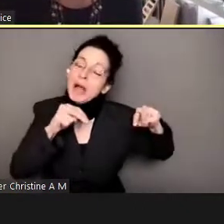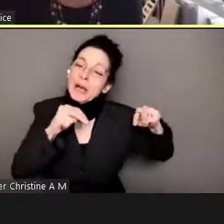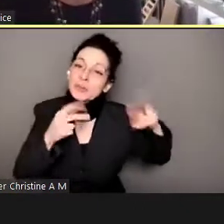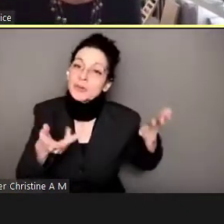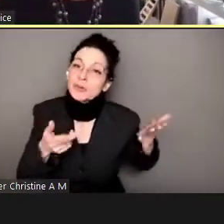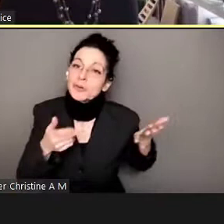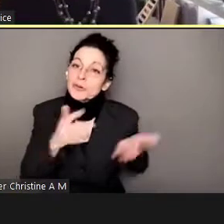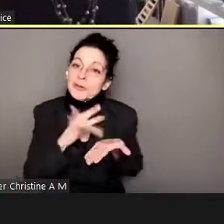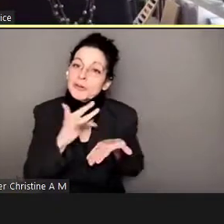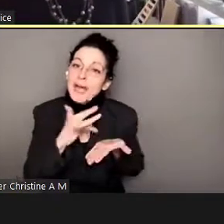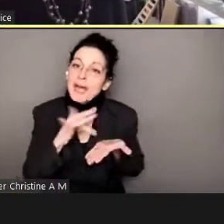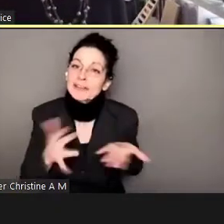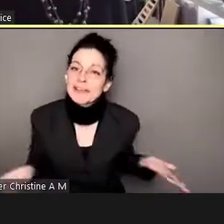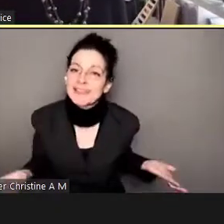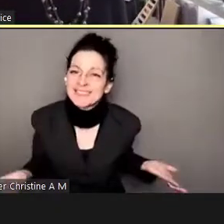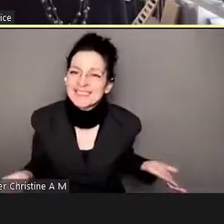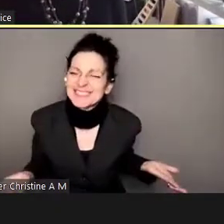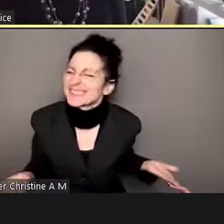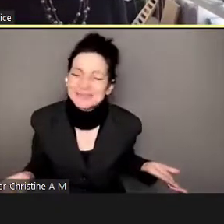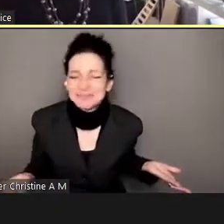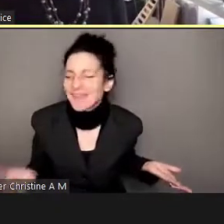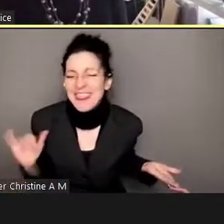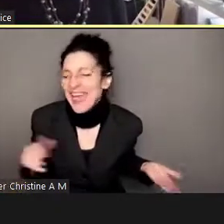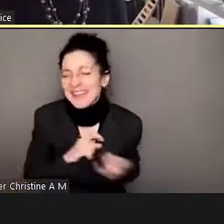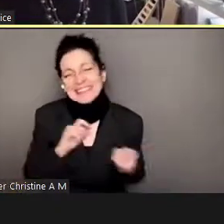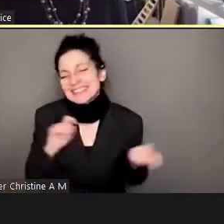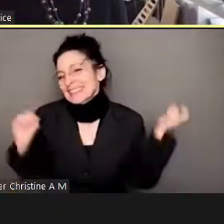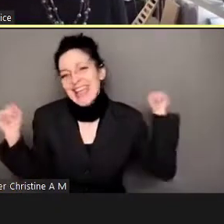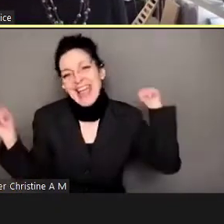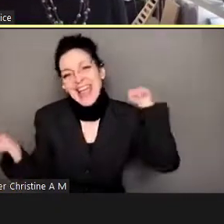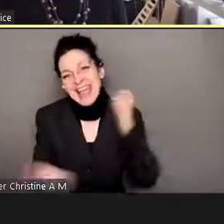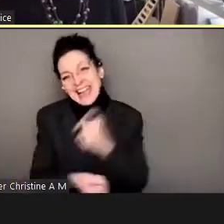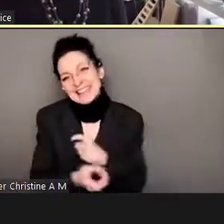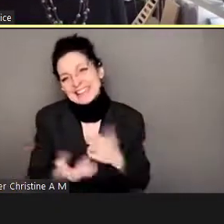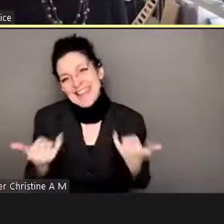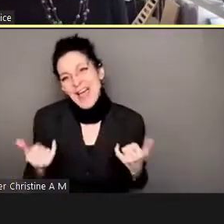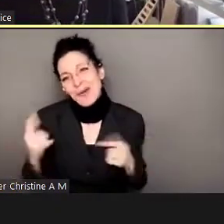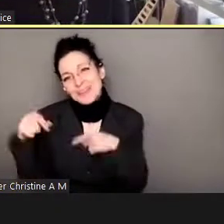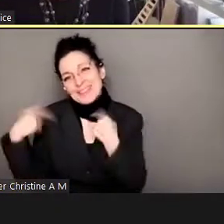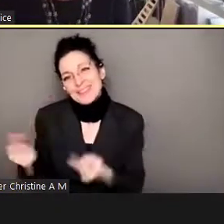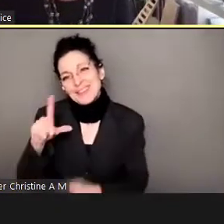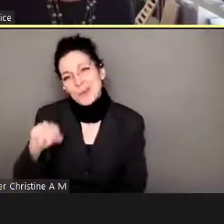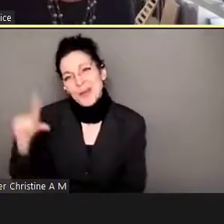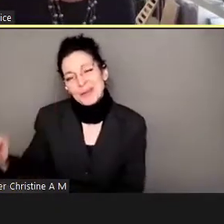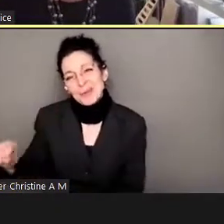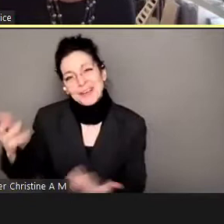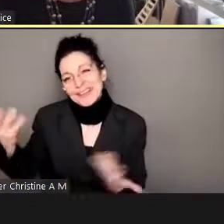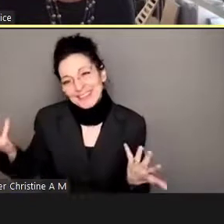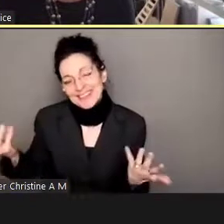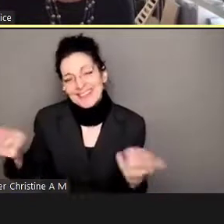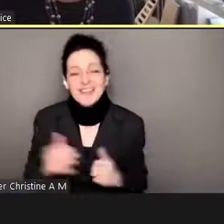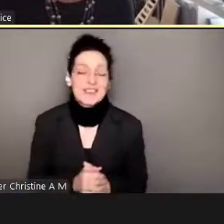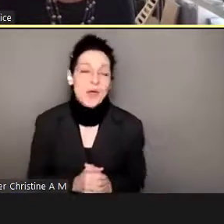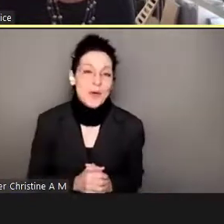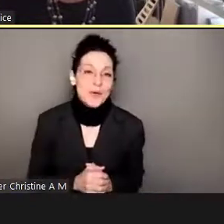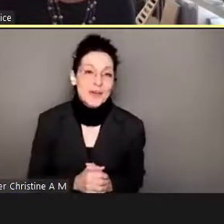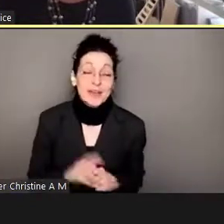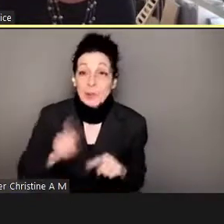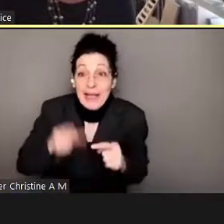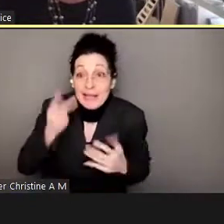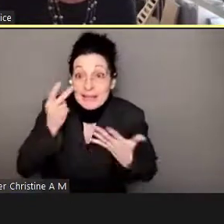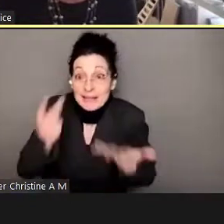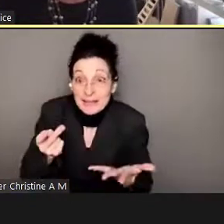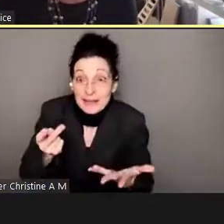there's an awful lot to say about horrible practices that are apparently out there with people tracking students' eye movements and things like